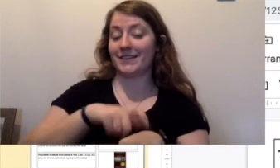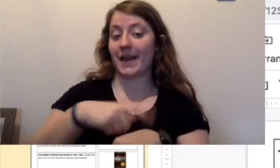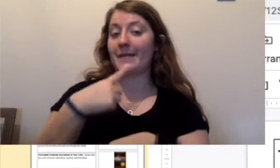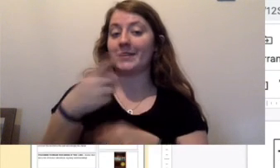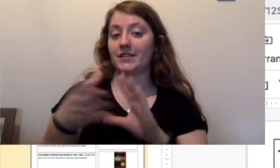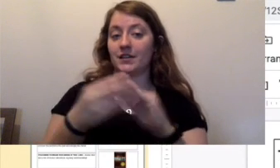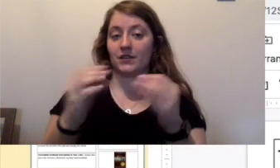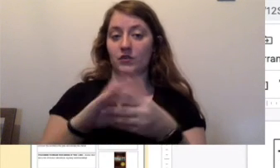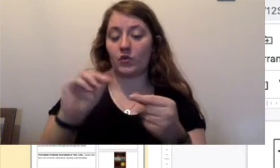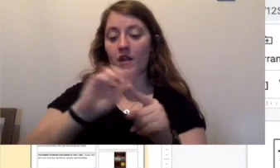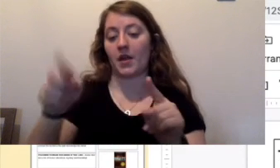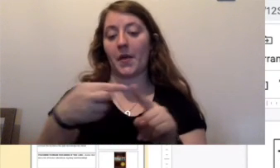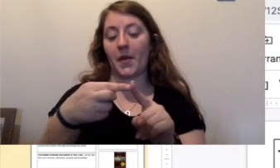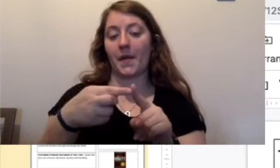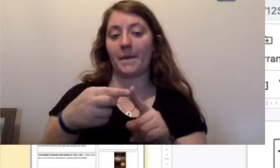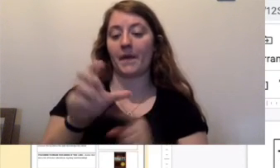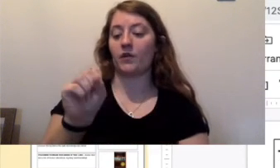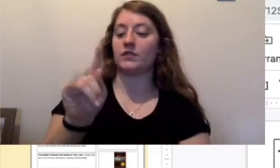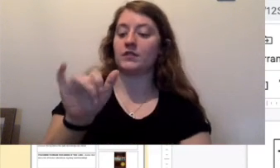Stanley's ancestors.